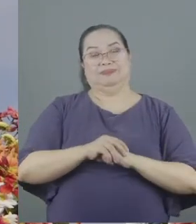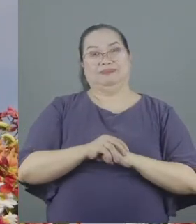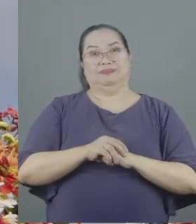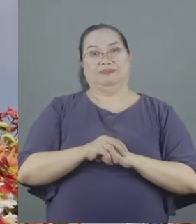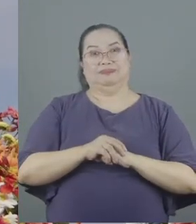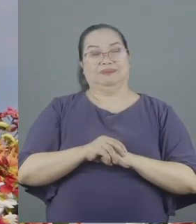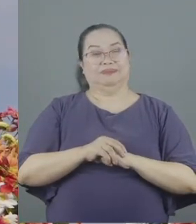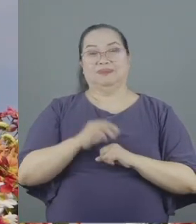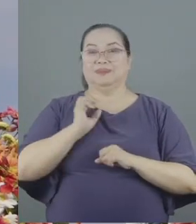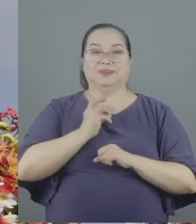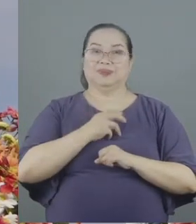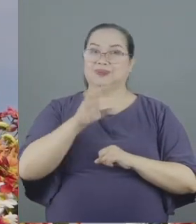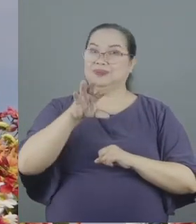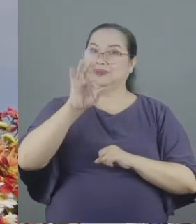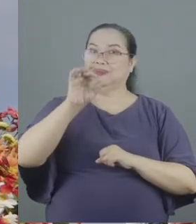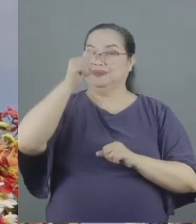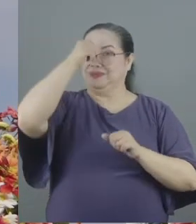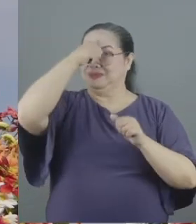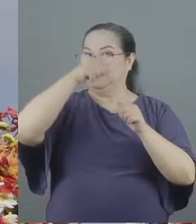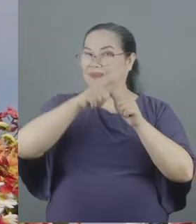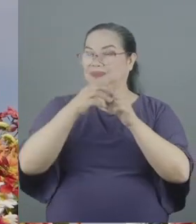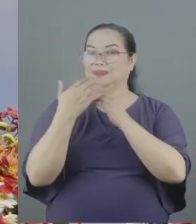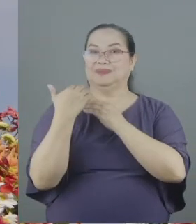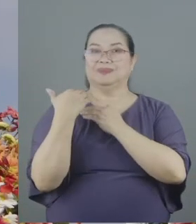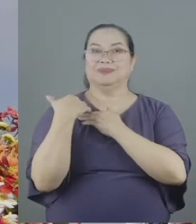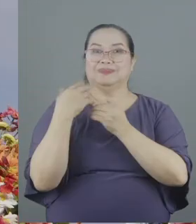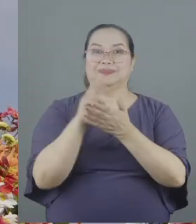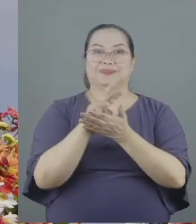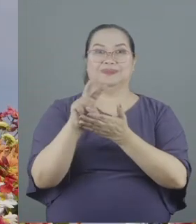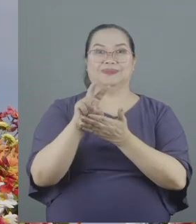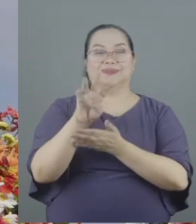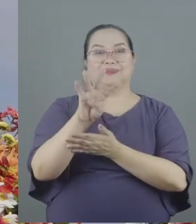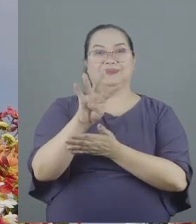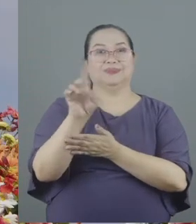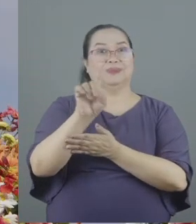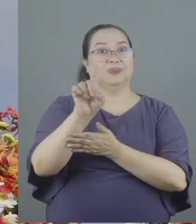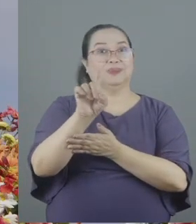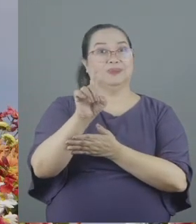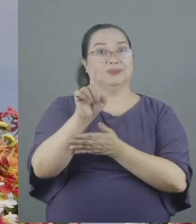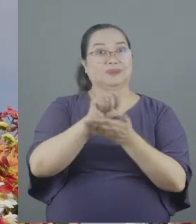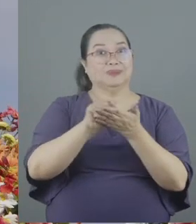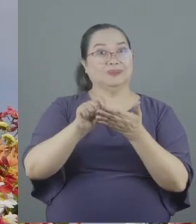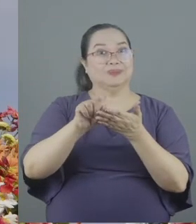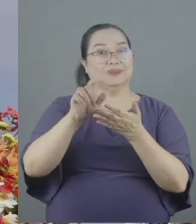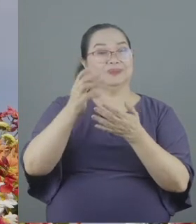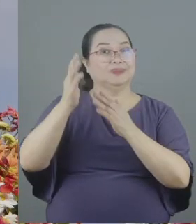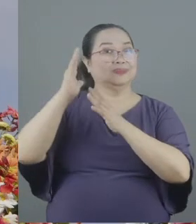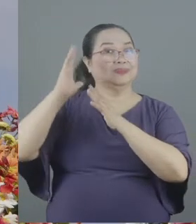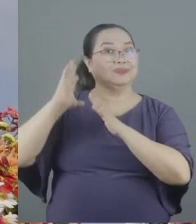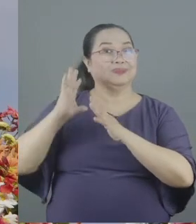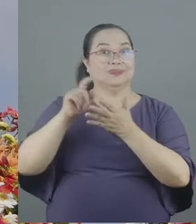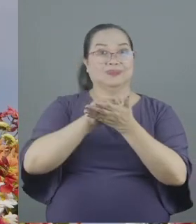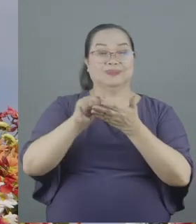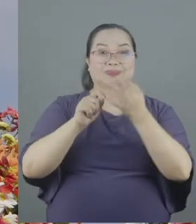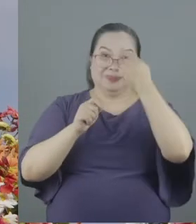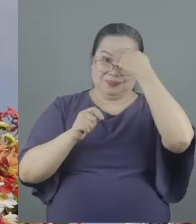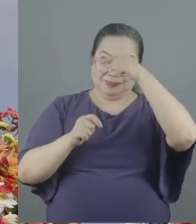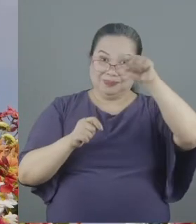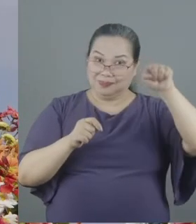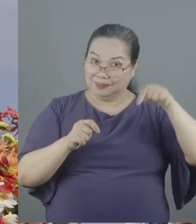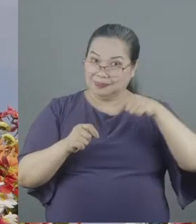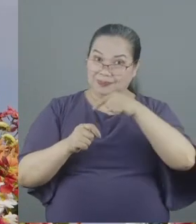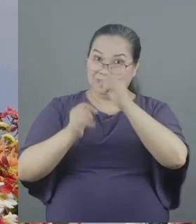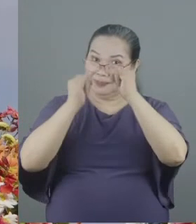then we find a reminder of the obligation in verse four for whatever was written in former days was written for our instruction